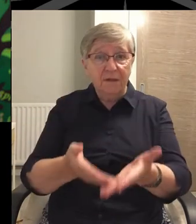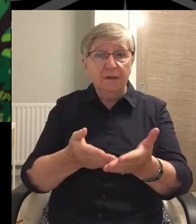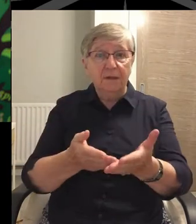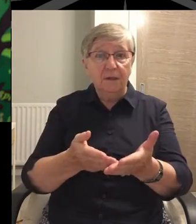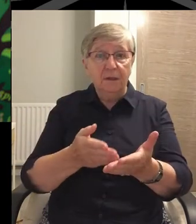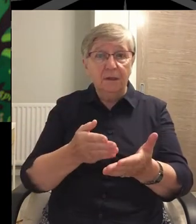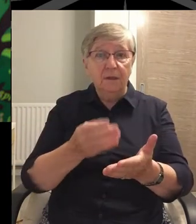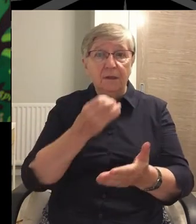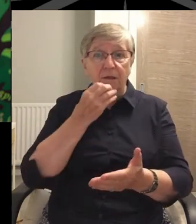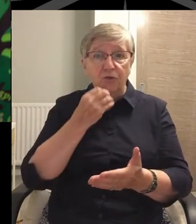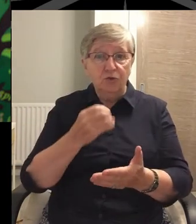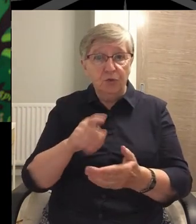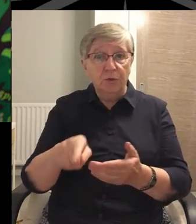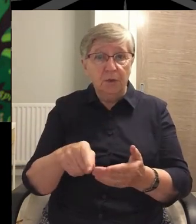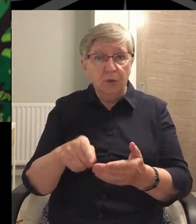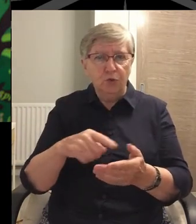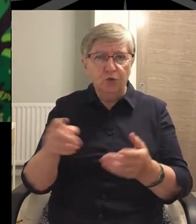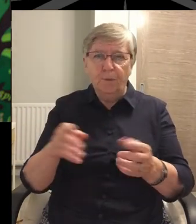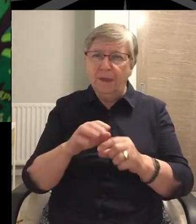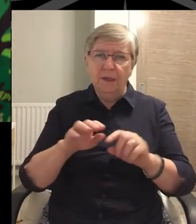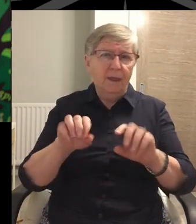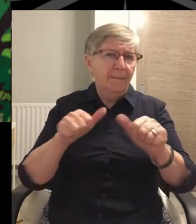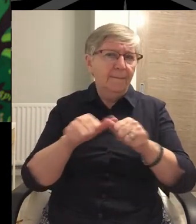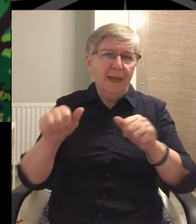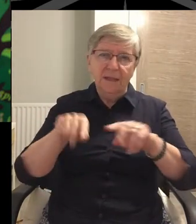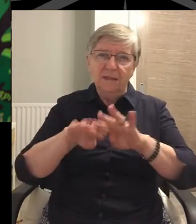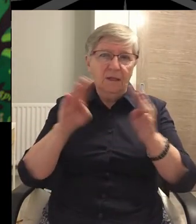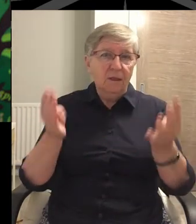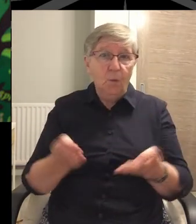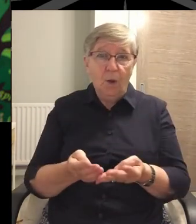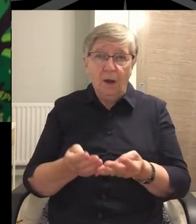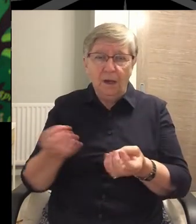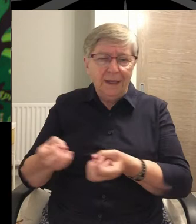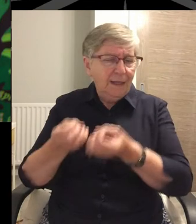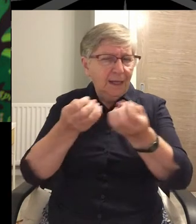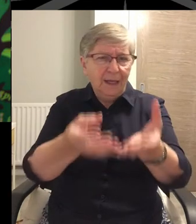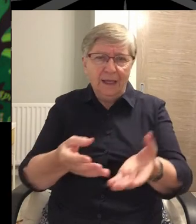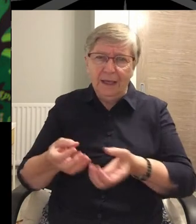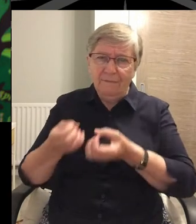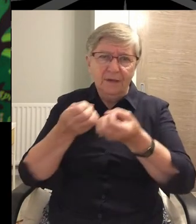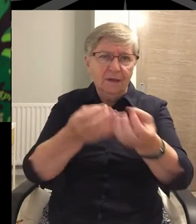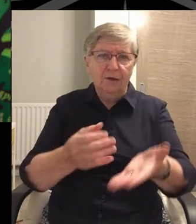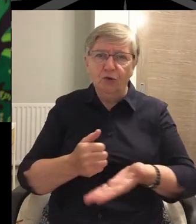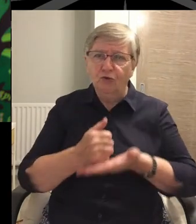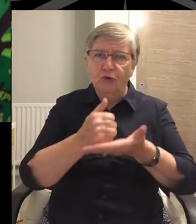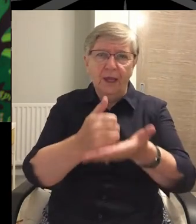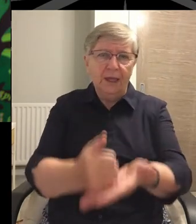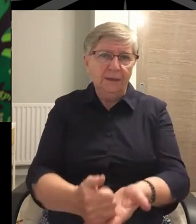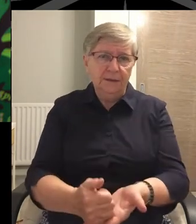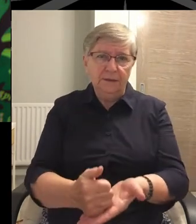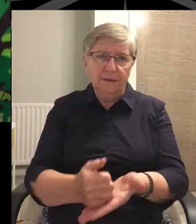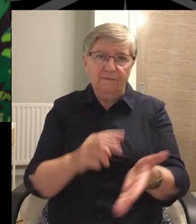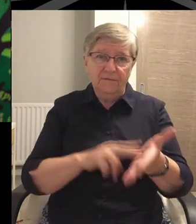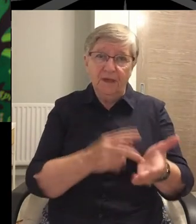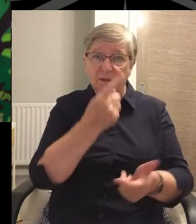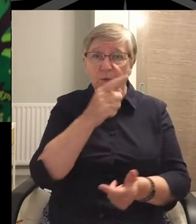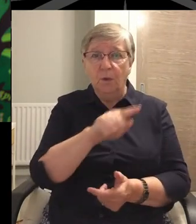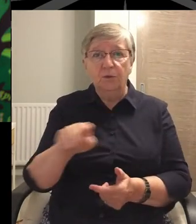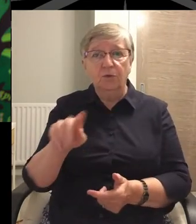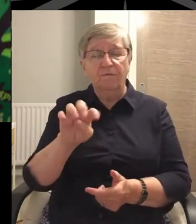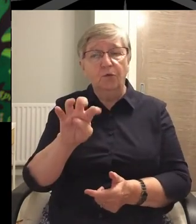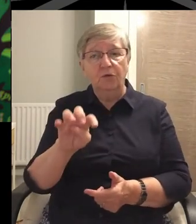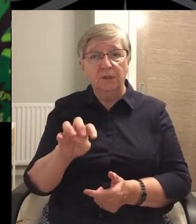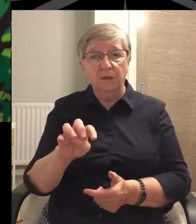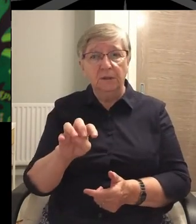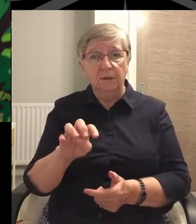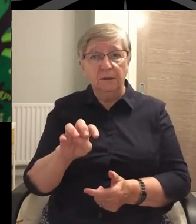God had given her the opportunity to be the envy of the world. He had showered his grace on her,